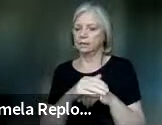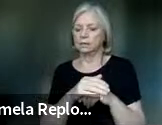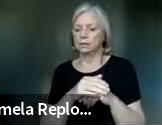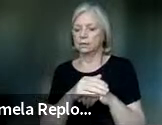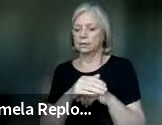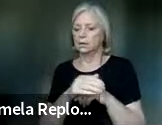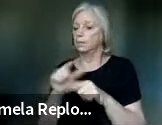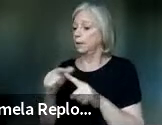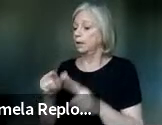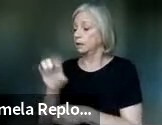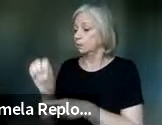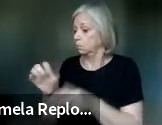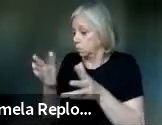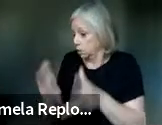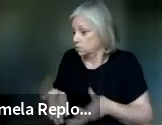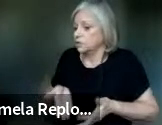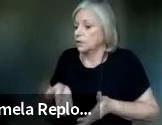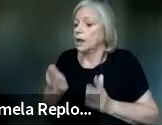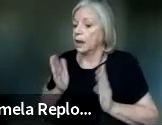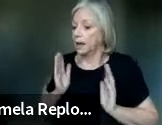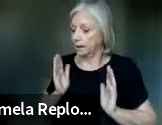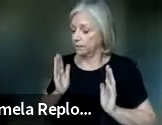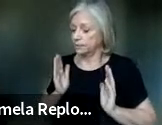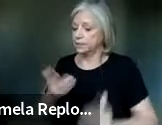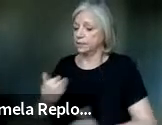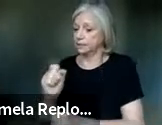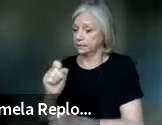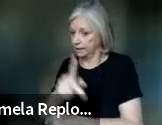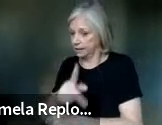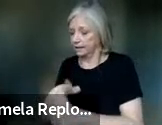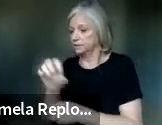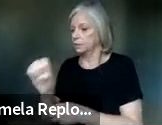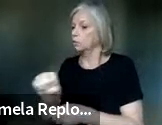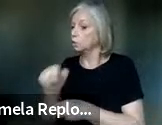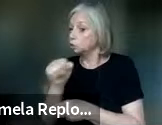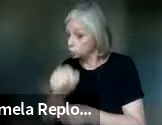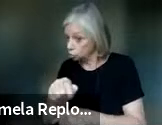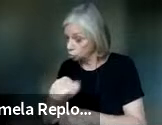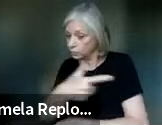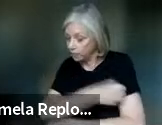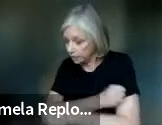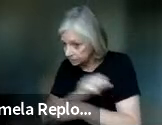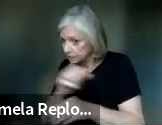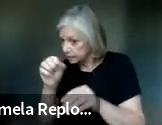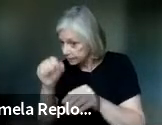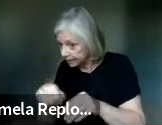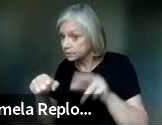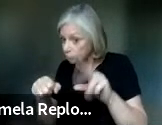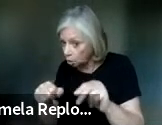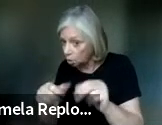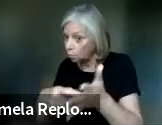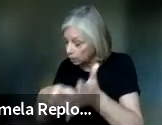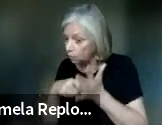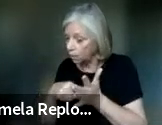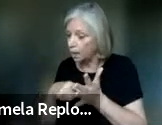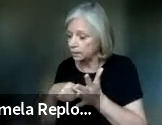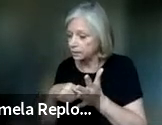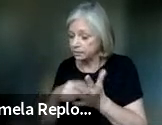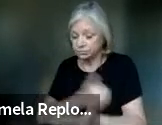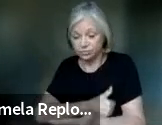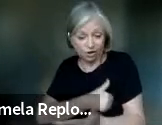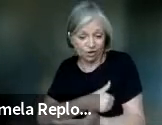allowed to ask employees whether they're vaccinated or not. They're actually required to by Cal